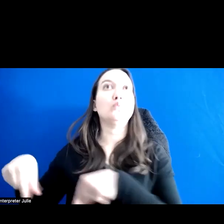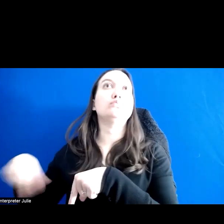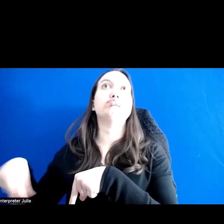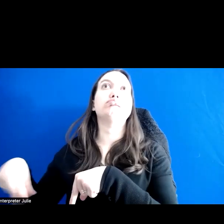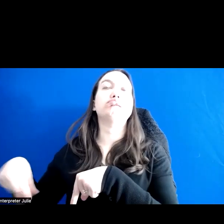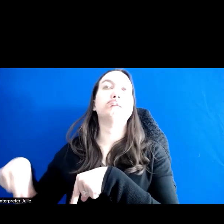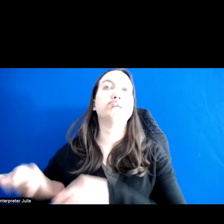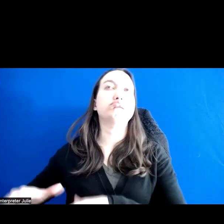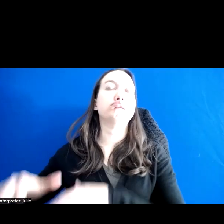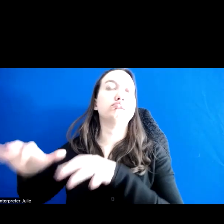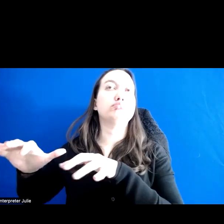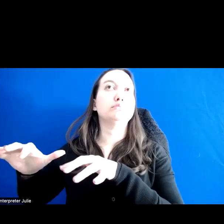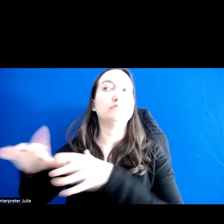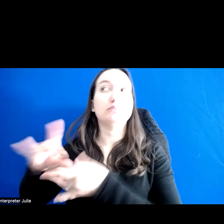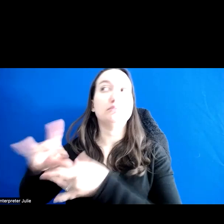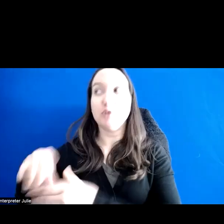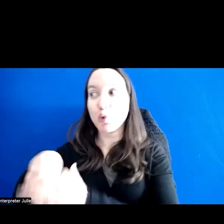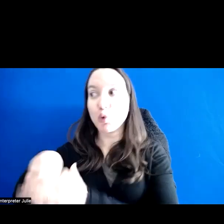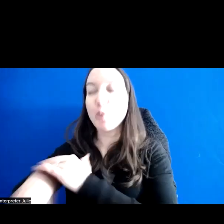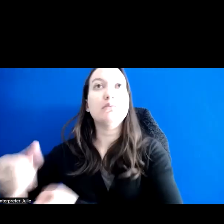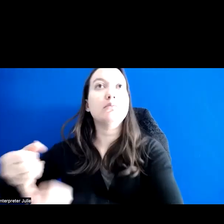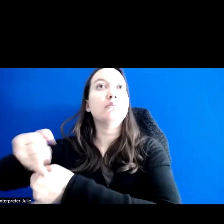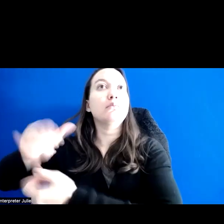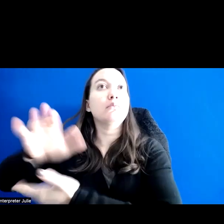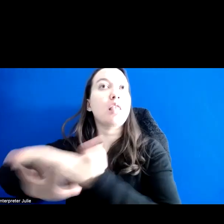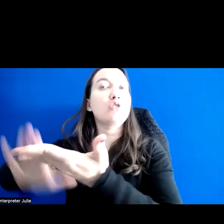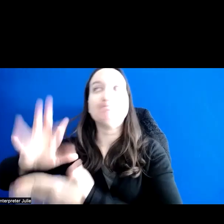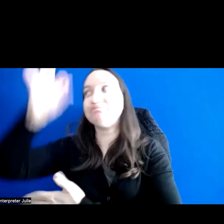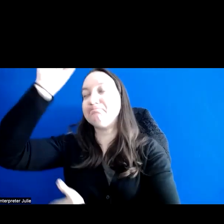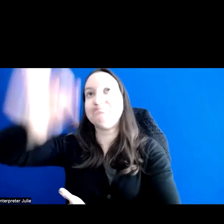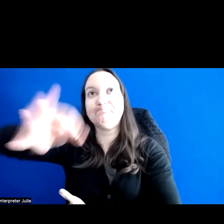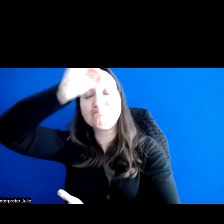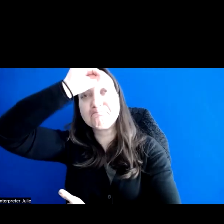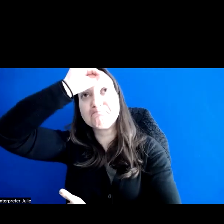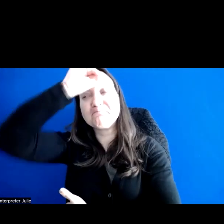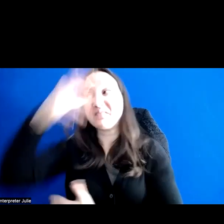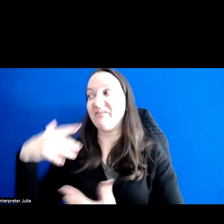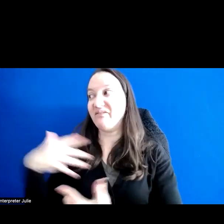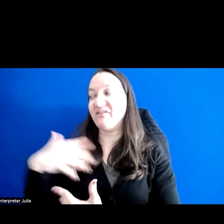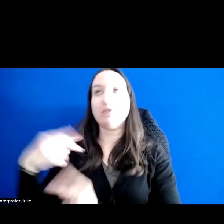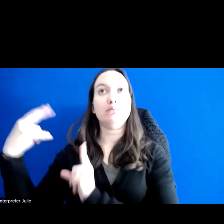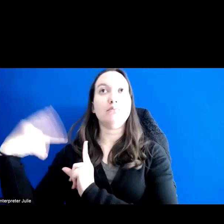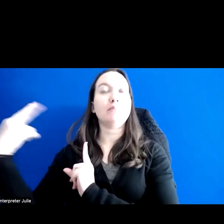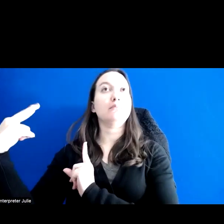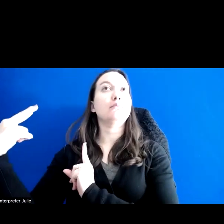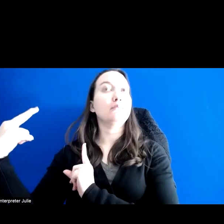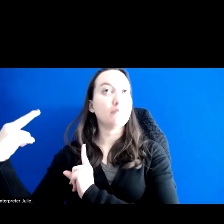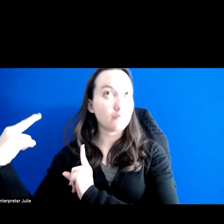anxiety, class anxiety about going into an institution about which she knew nothing, where she feared she was going to be